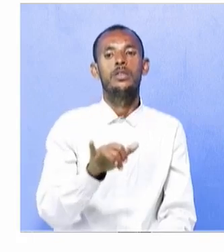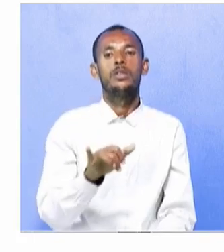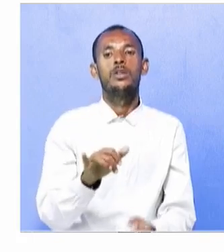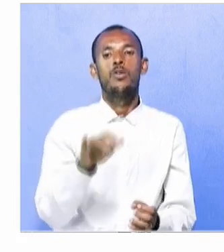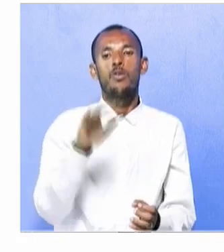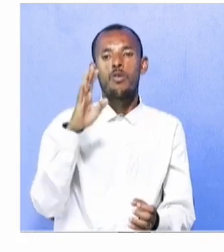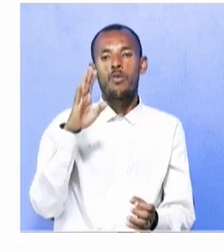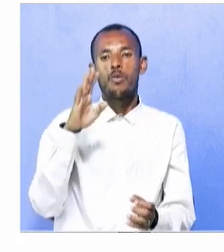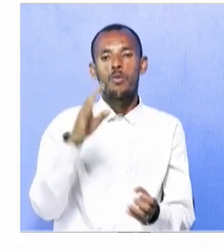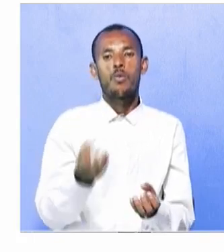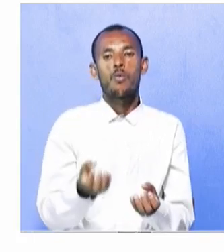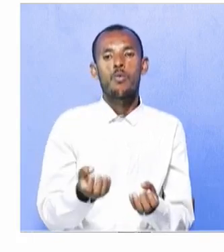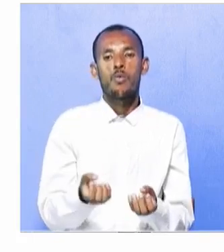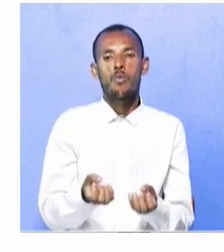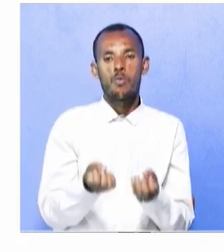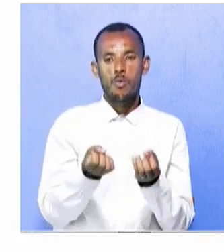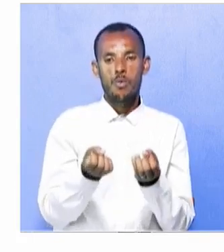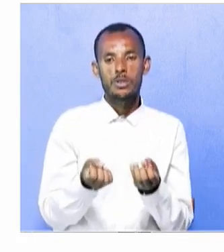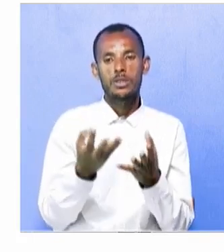quadrilateral